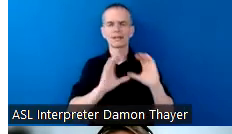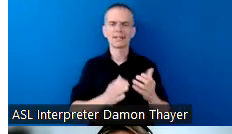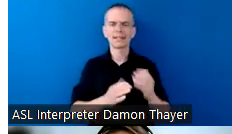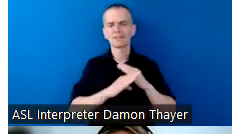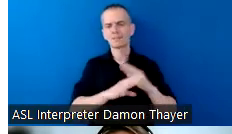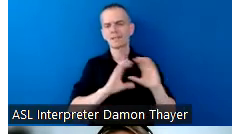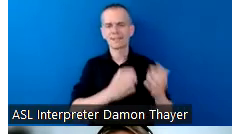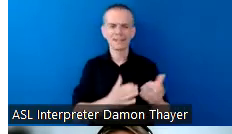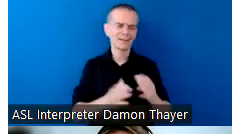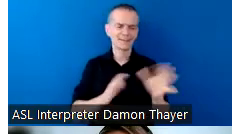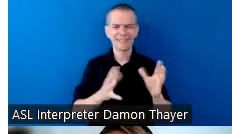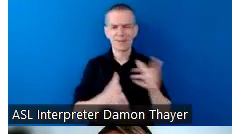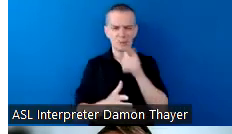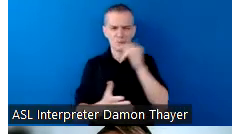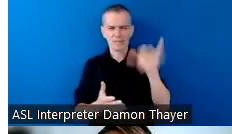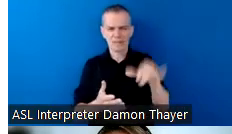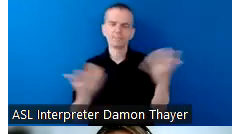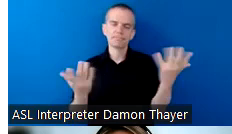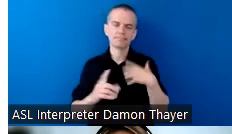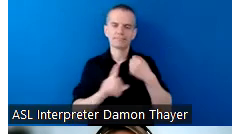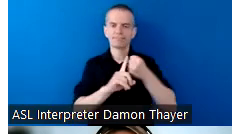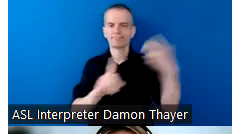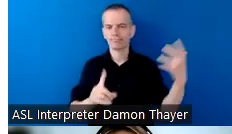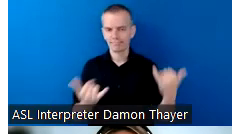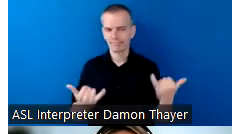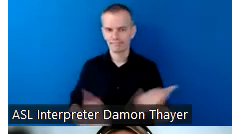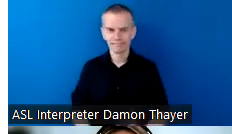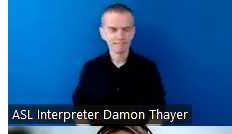certain people. Who are these folks? Let's talk about them in the next slide.